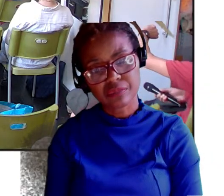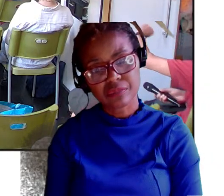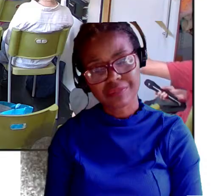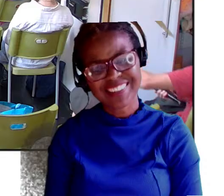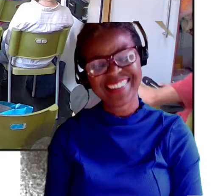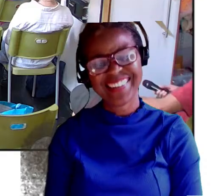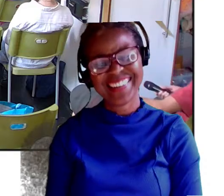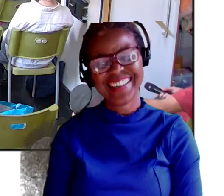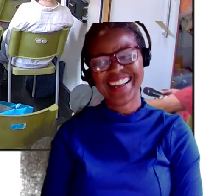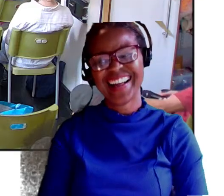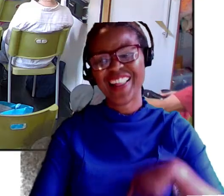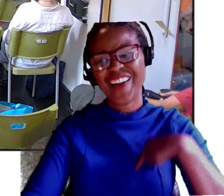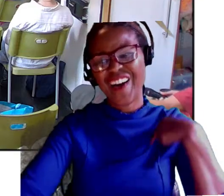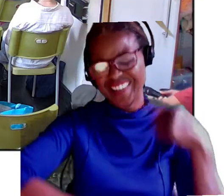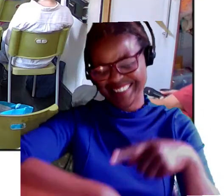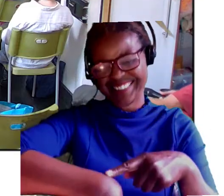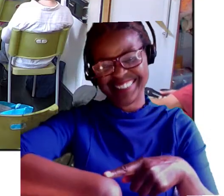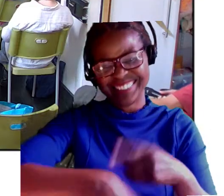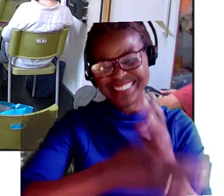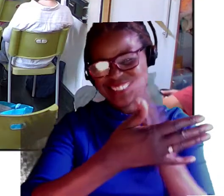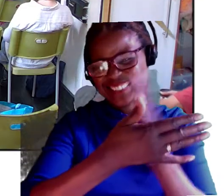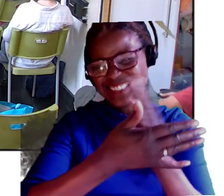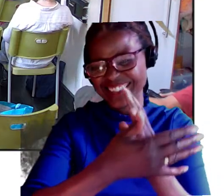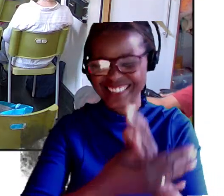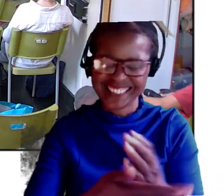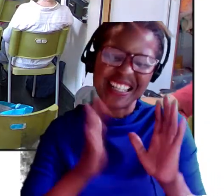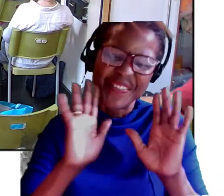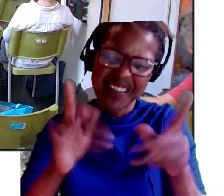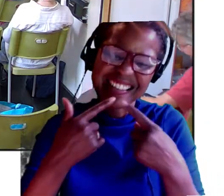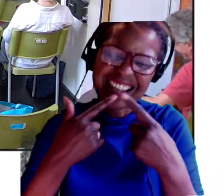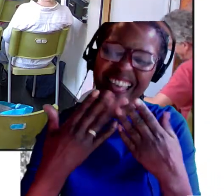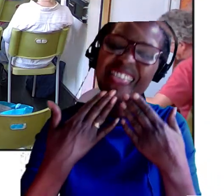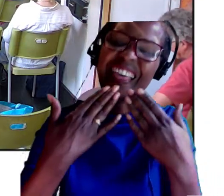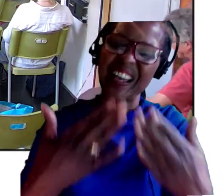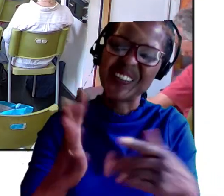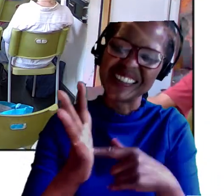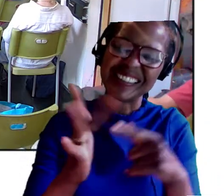And with that, we'll say thank you to Tim. Thanks, Tim.